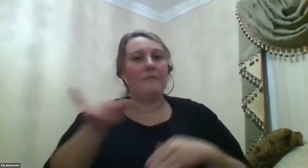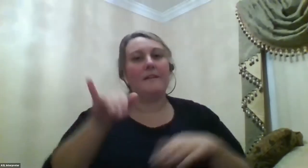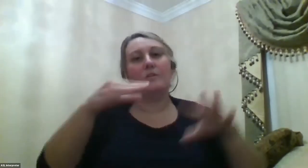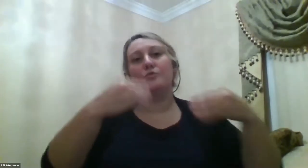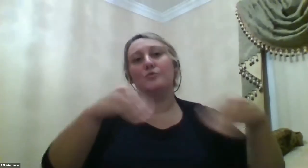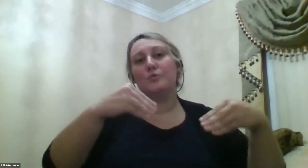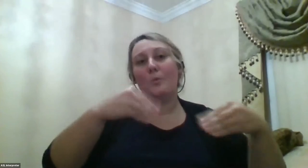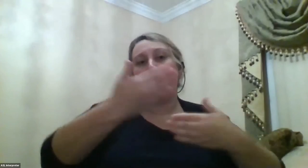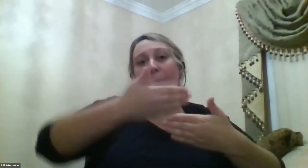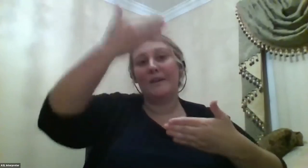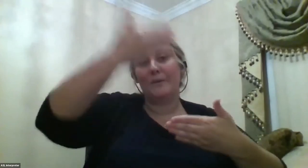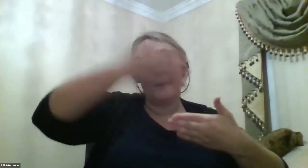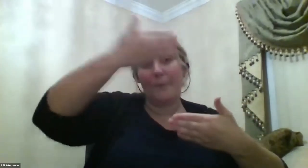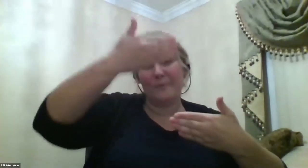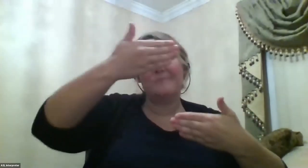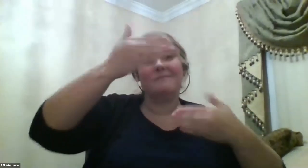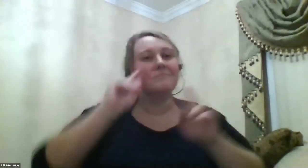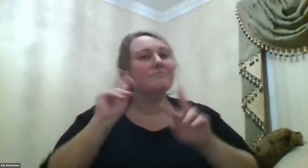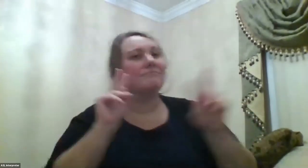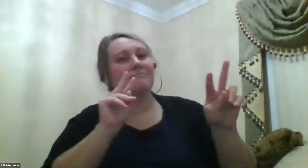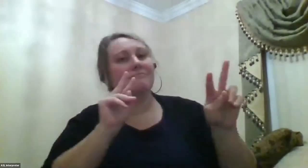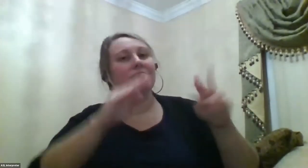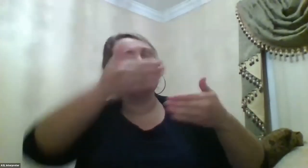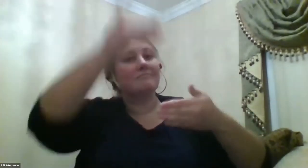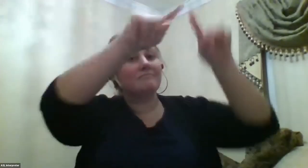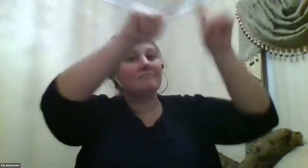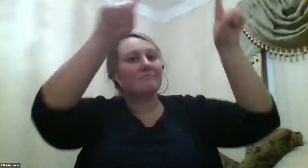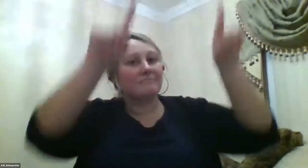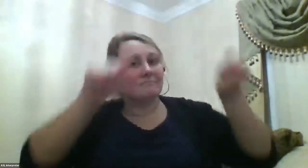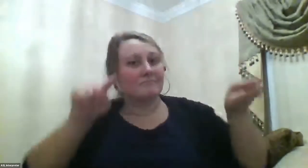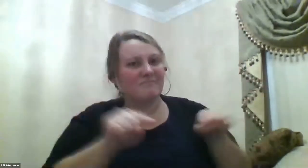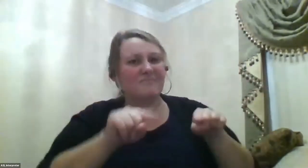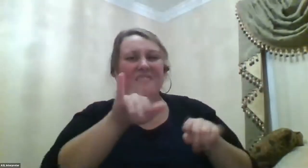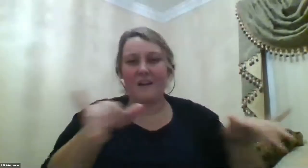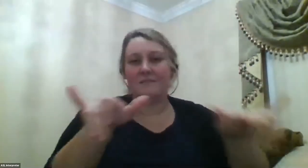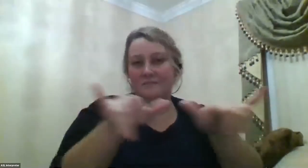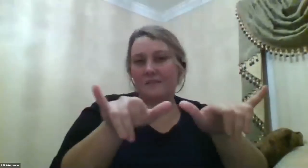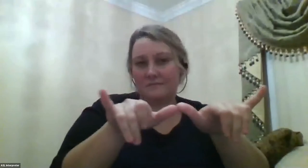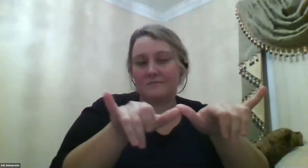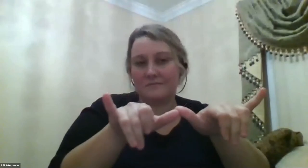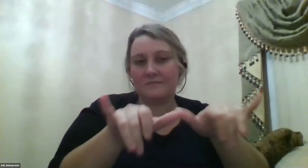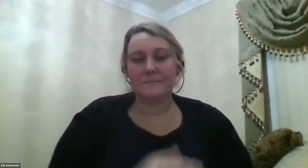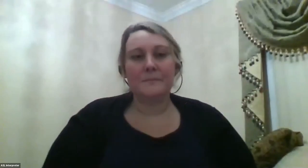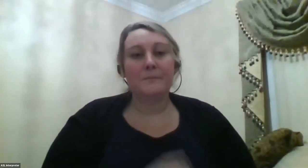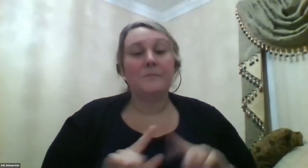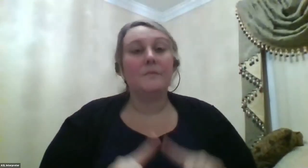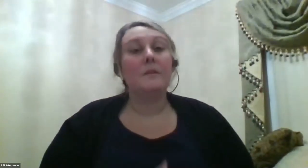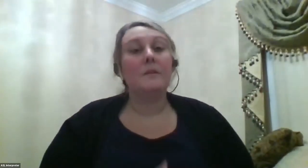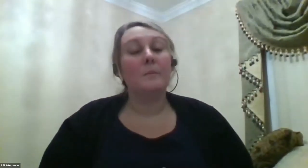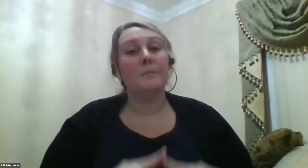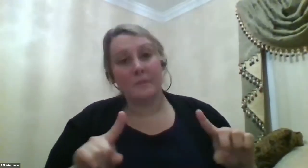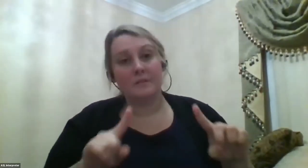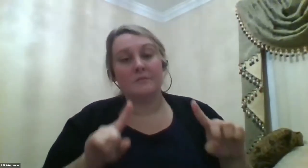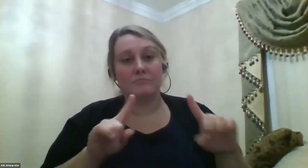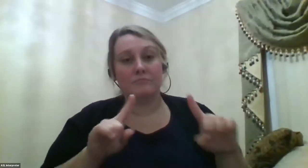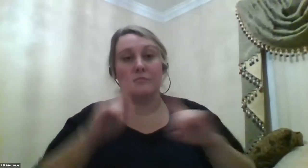boutique or maybe a window that was boarded up. But the rest of the architecture that, where you would